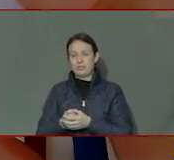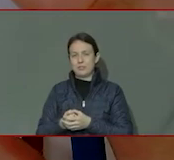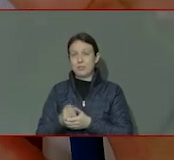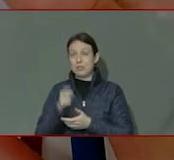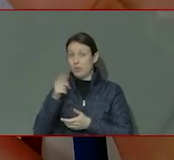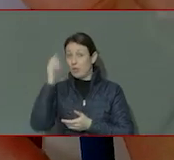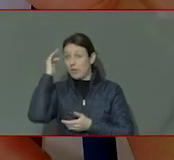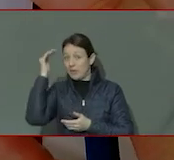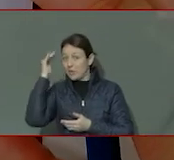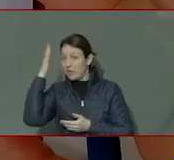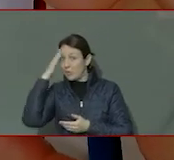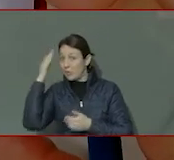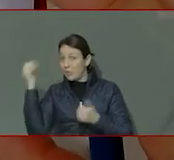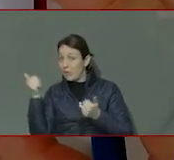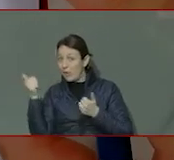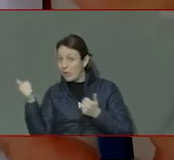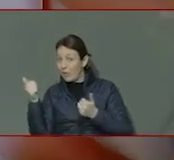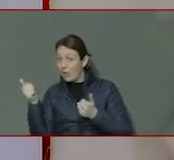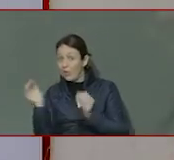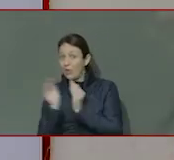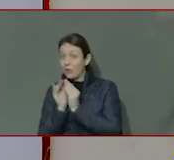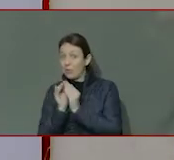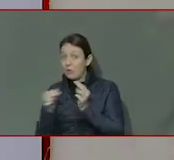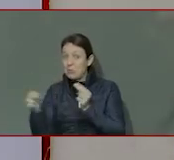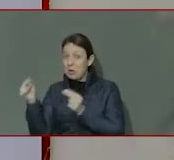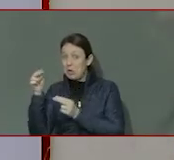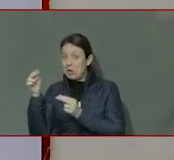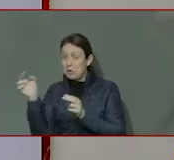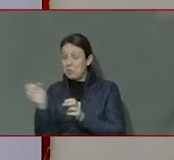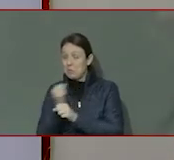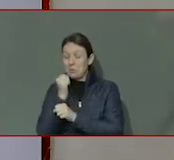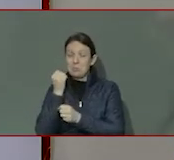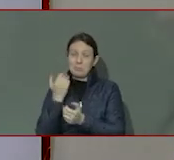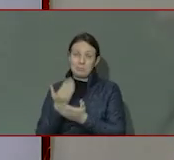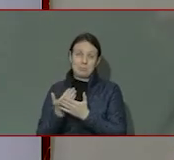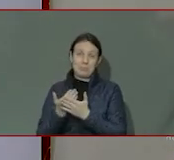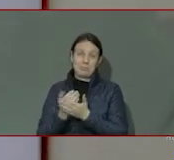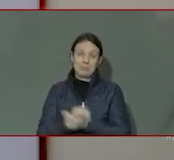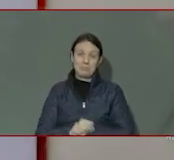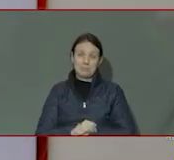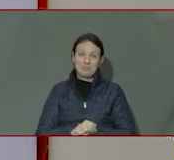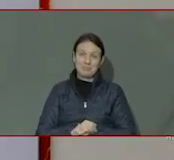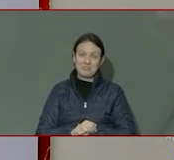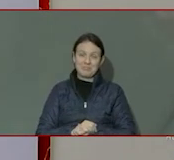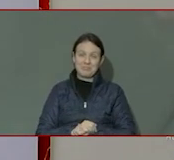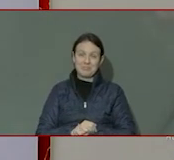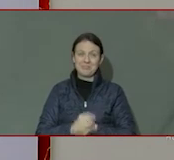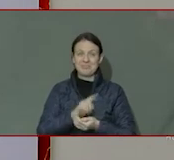your theory, you could have gotten full marks there. Now,